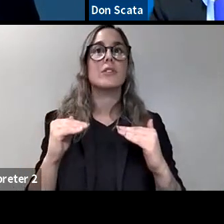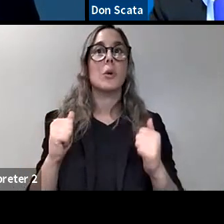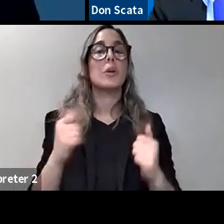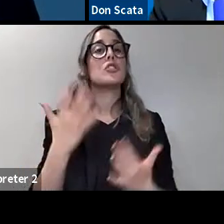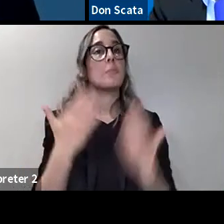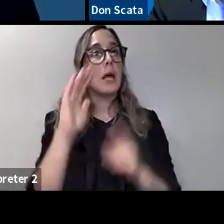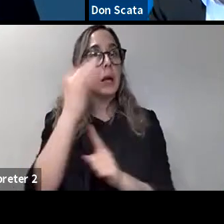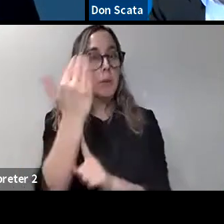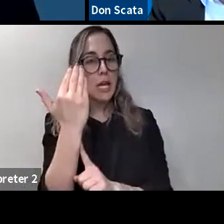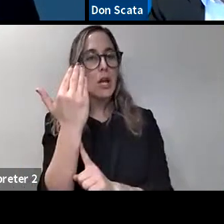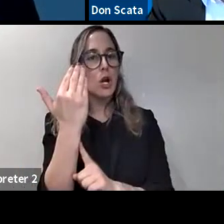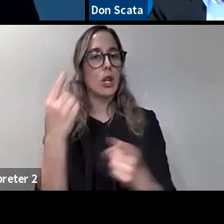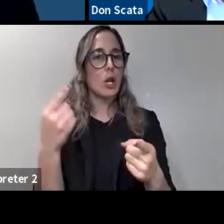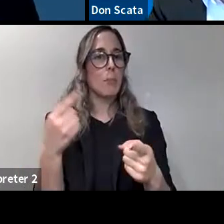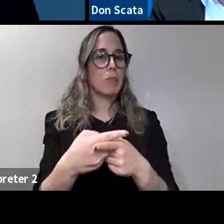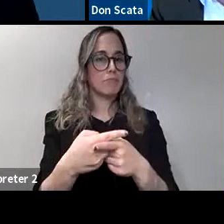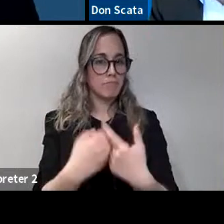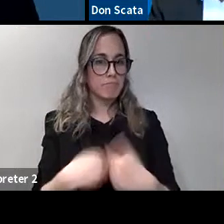appear counterintuitive?